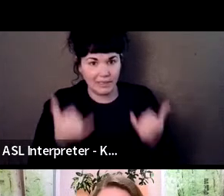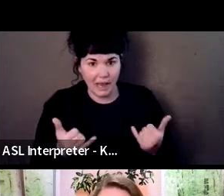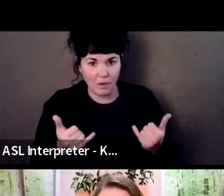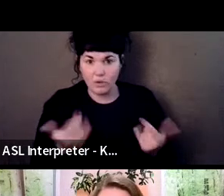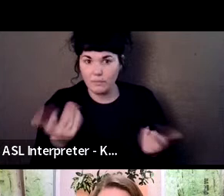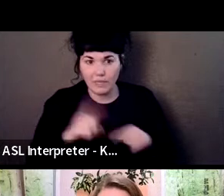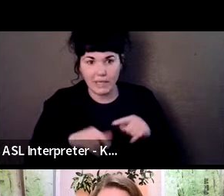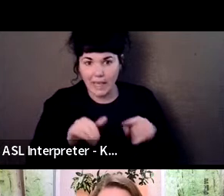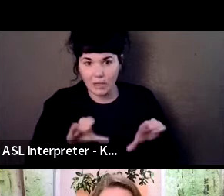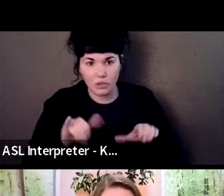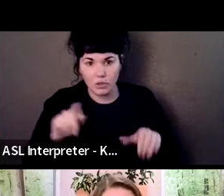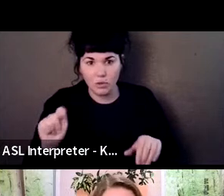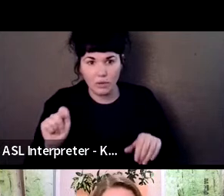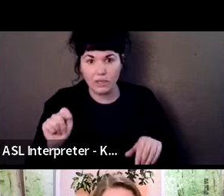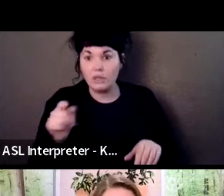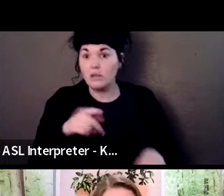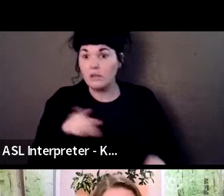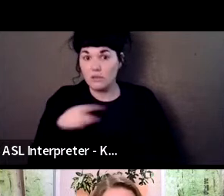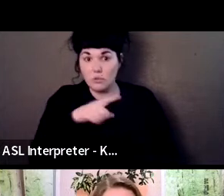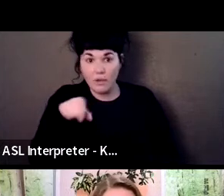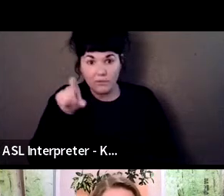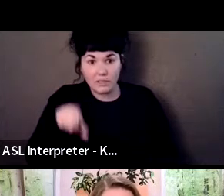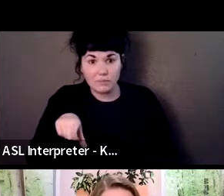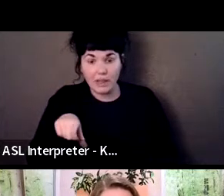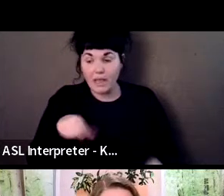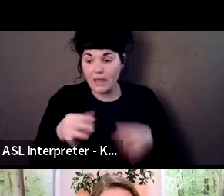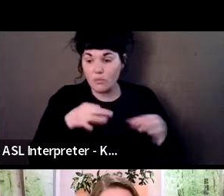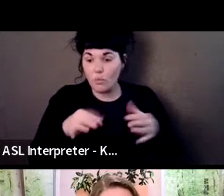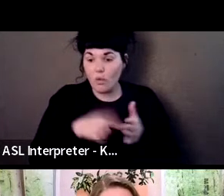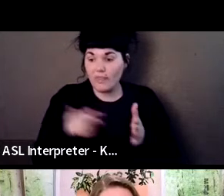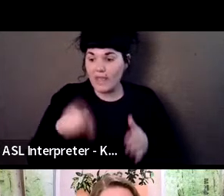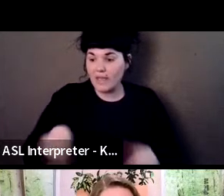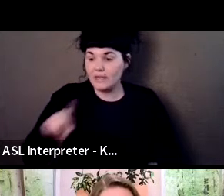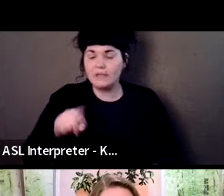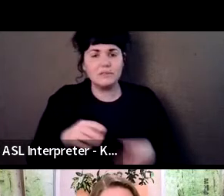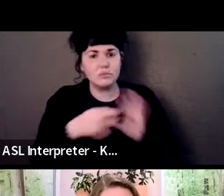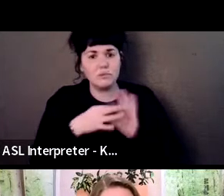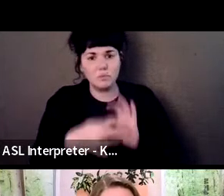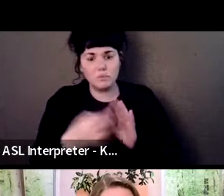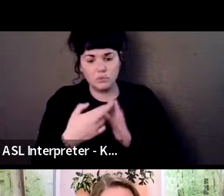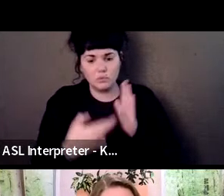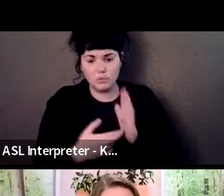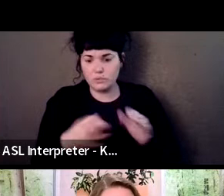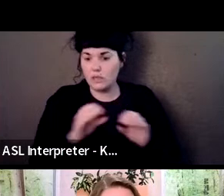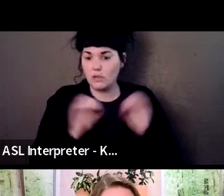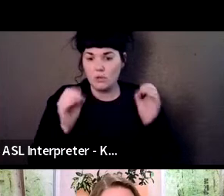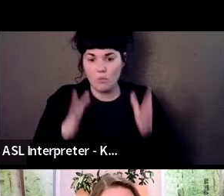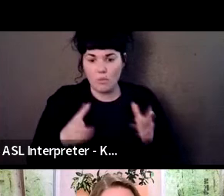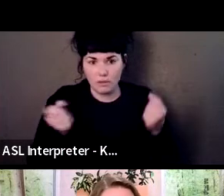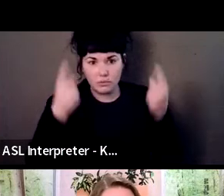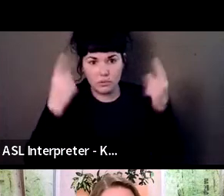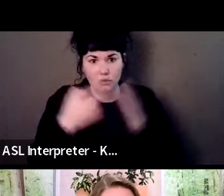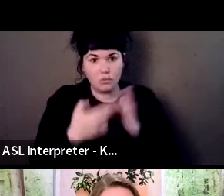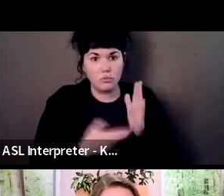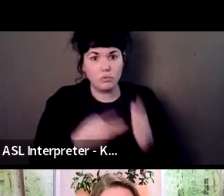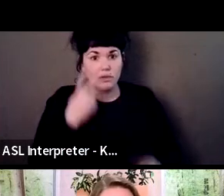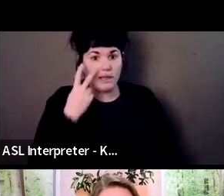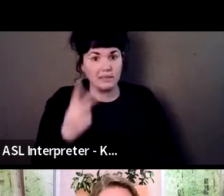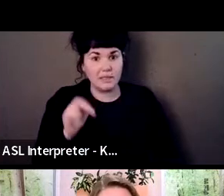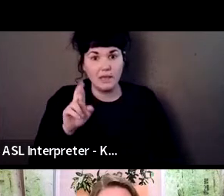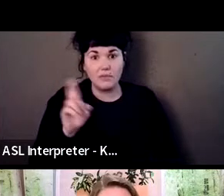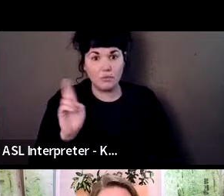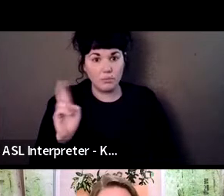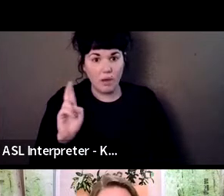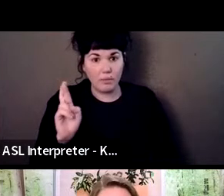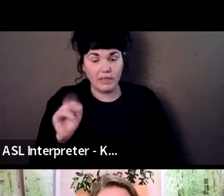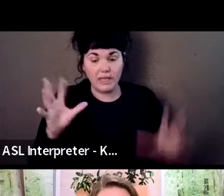problem here. And I see we still got problems with the rules, and you don't really know what the rules are. And this chair doesn't, and vice chair, and nobody does. And I see at the Republican convention, they did the same